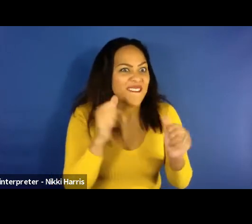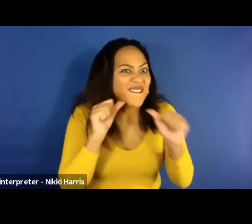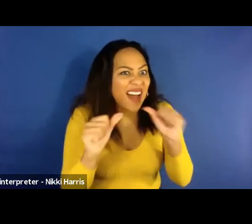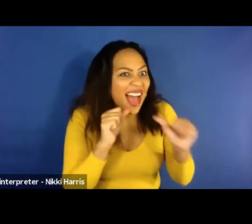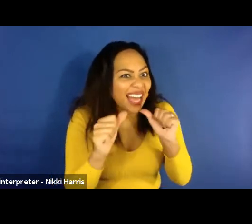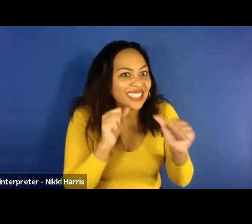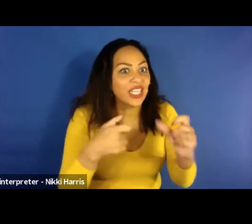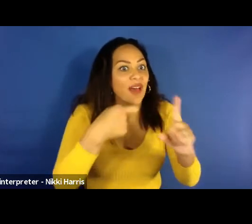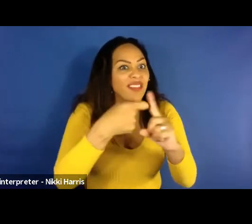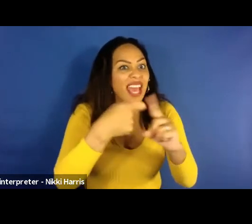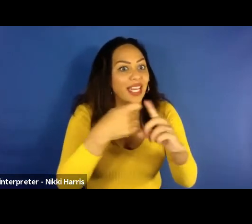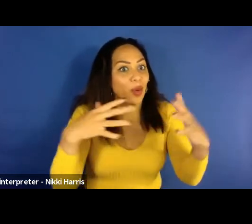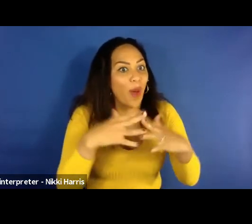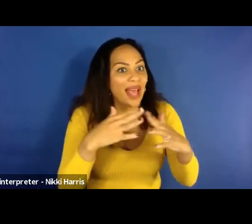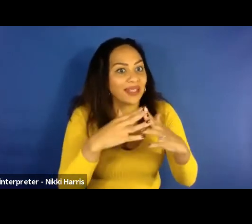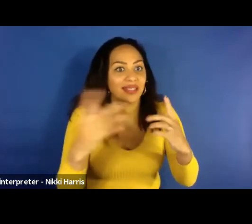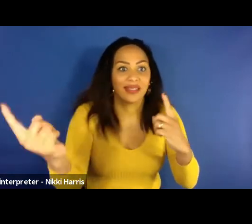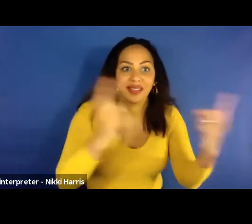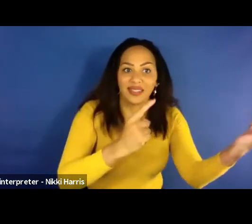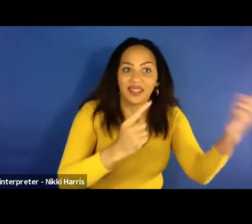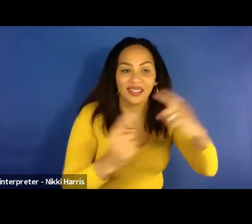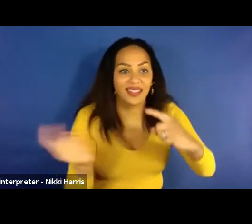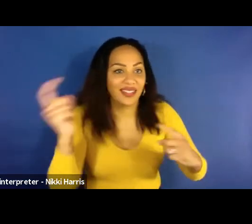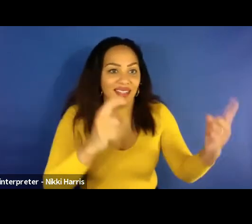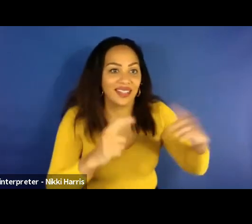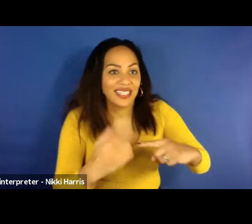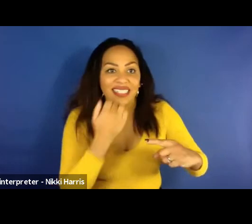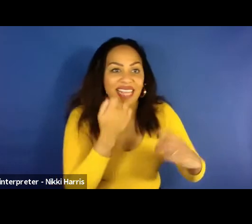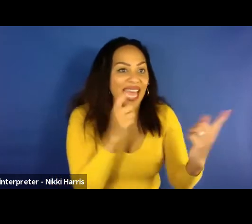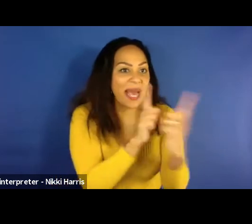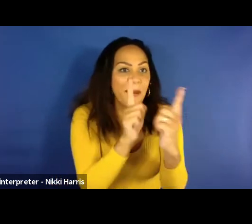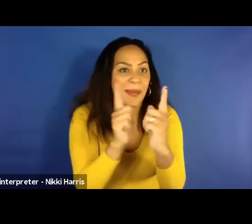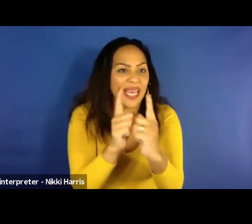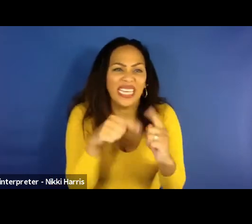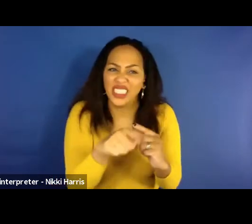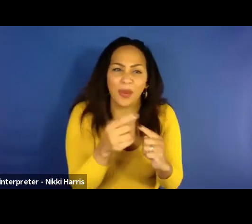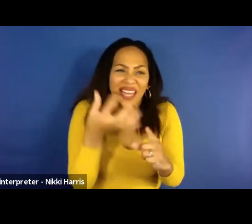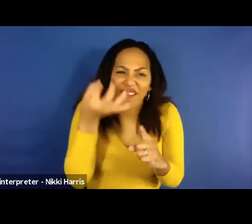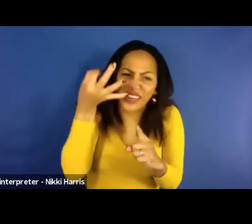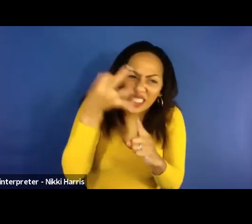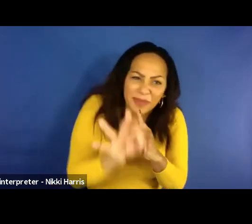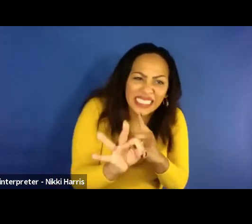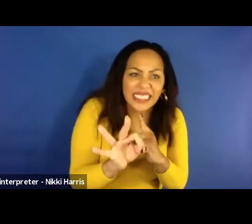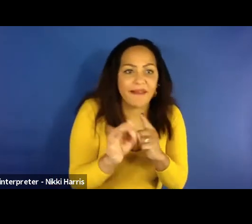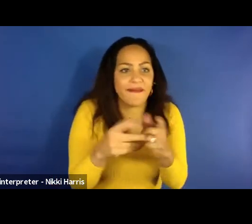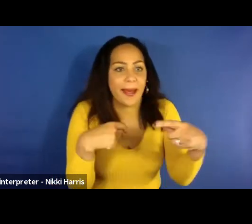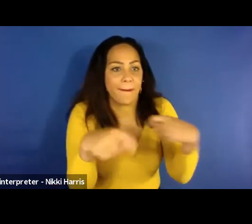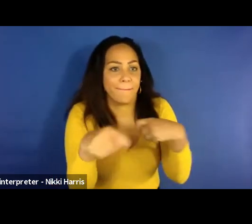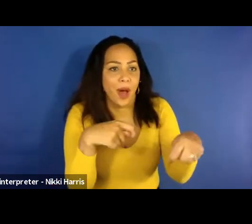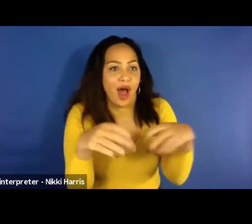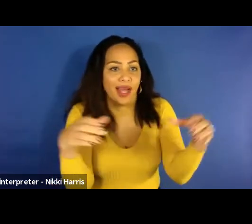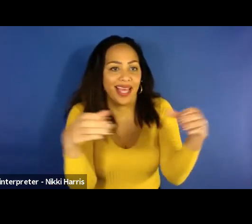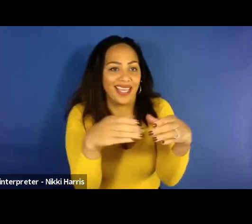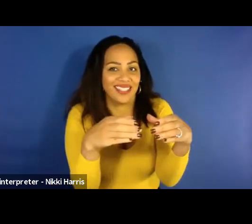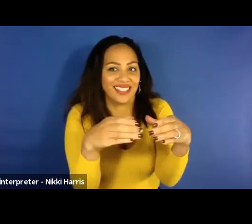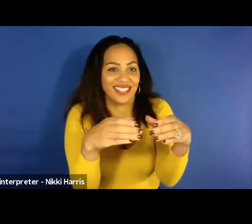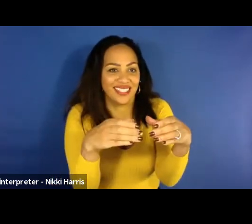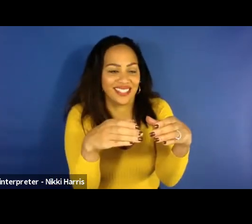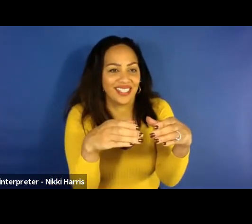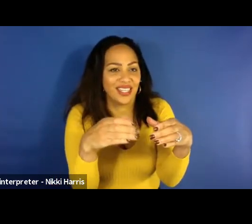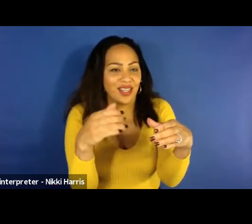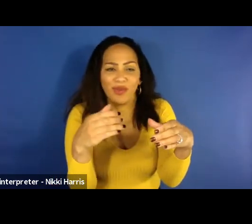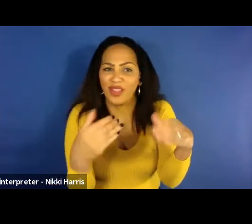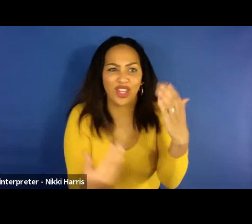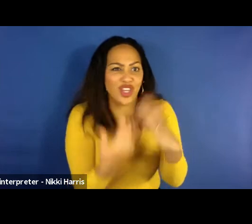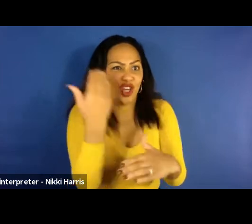who wanted to date and meet people. And so he was able to service a niche market with an opportunity with a really compelling and novel idea.